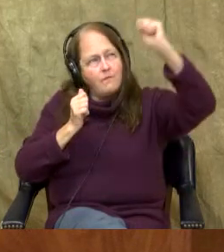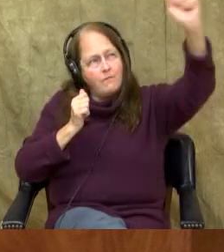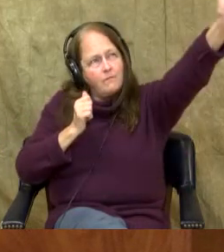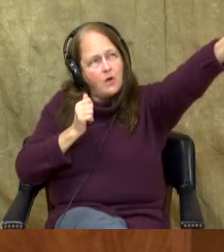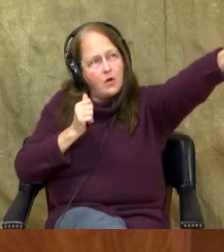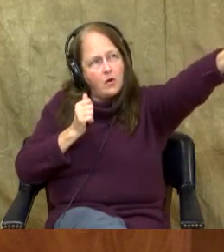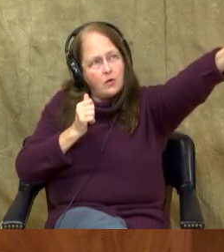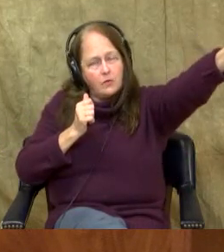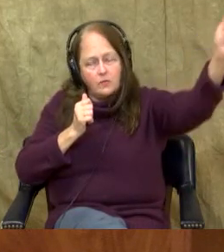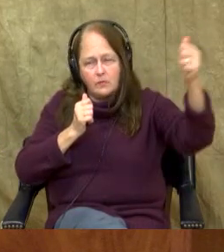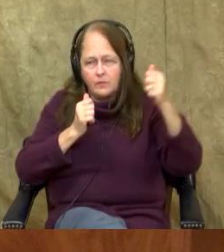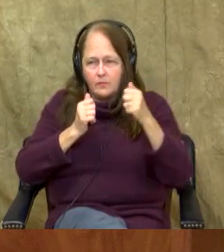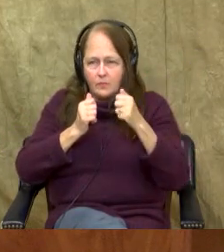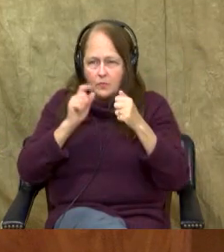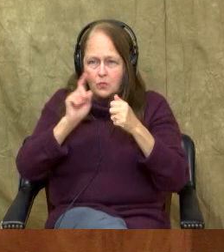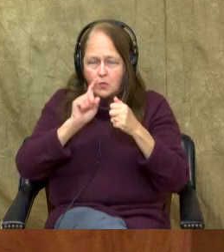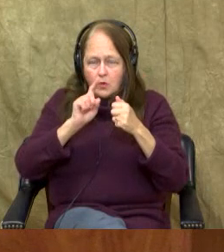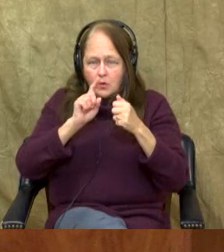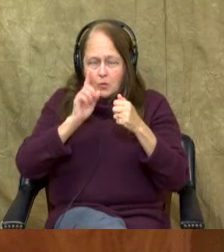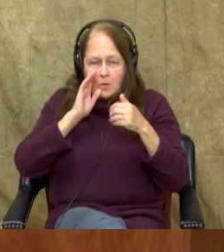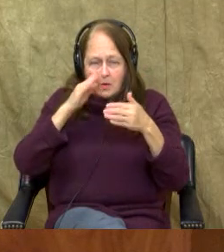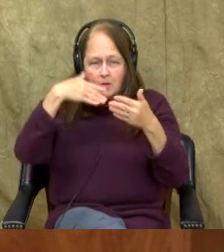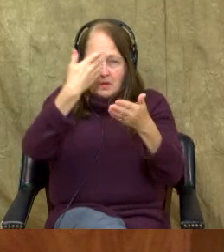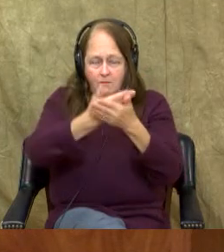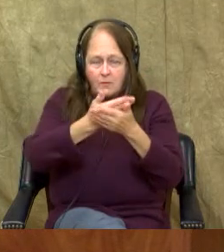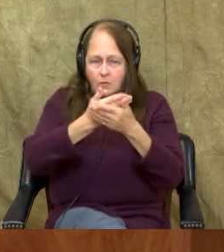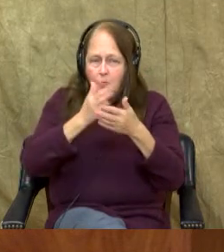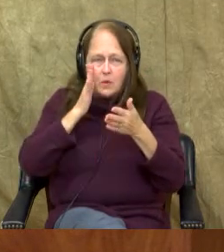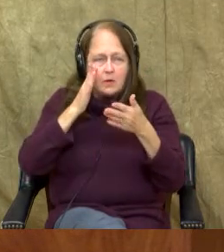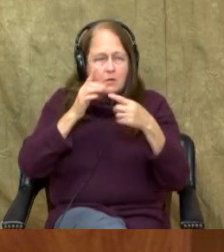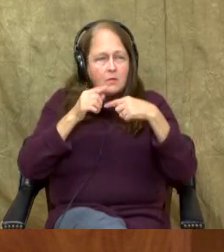what's beyond the edge when you get there?